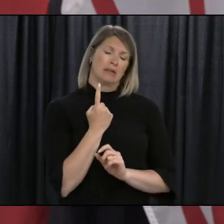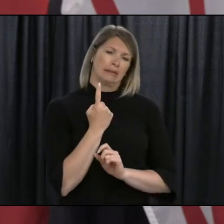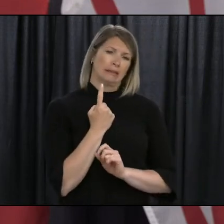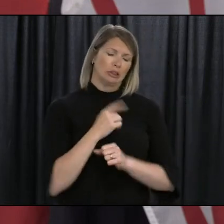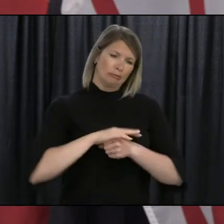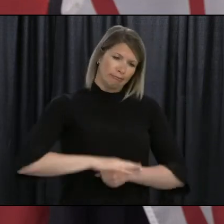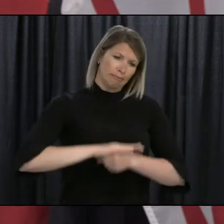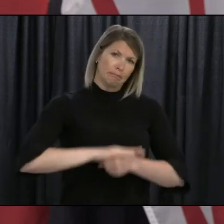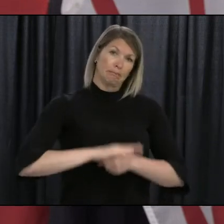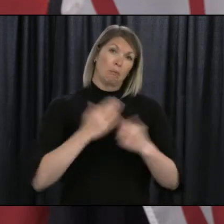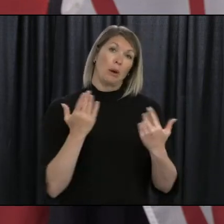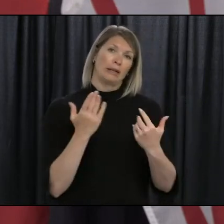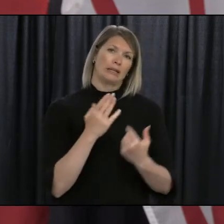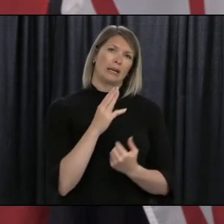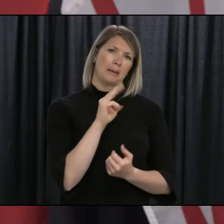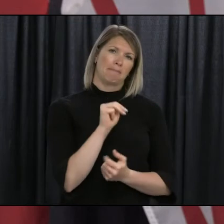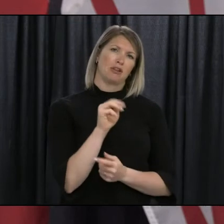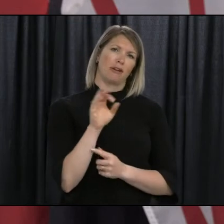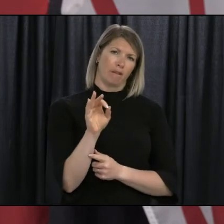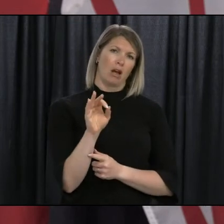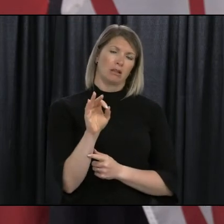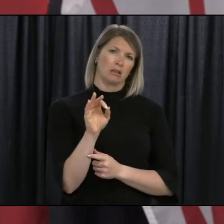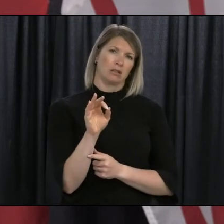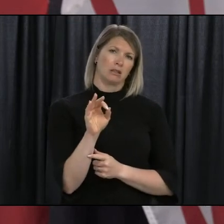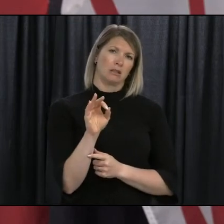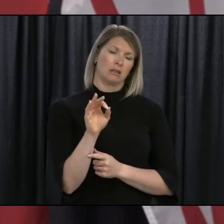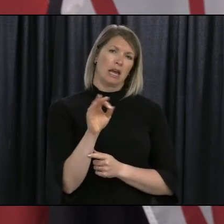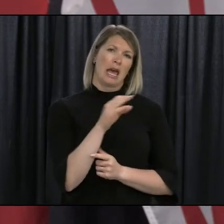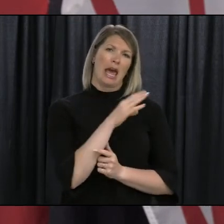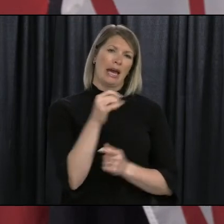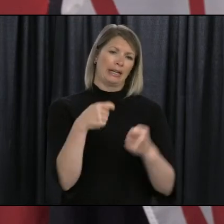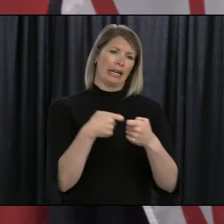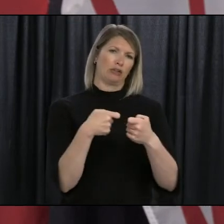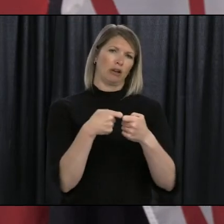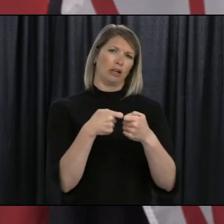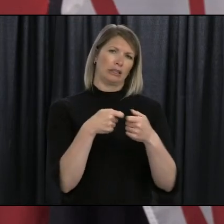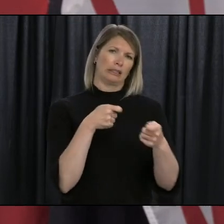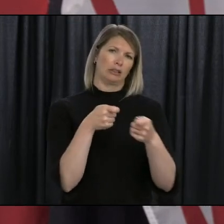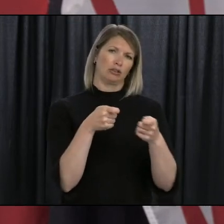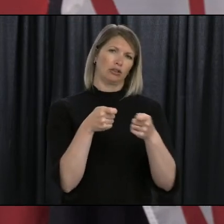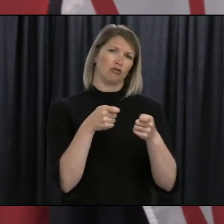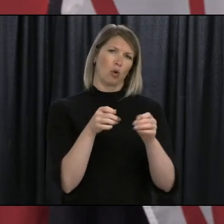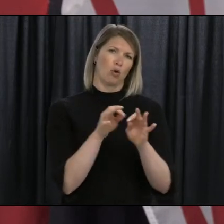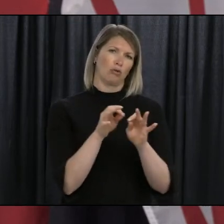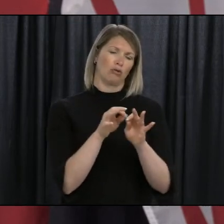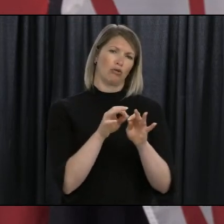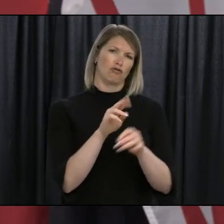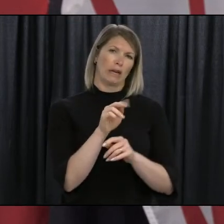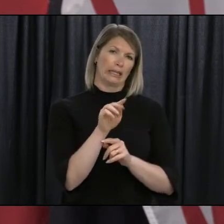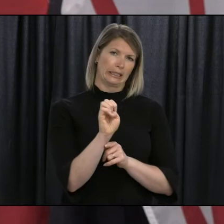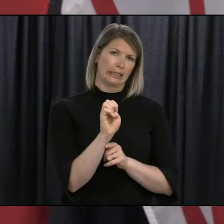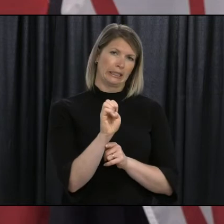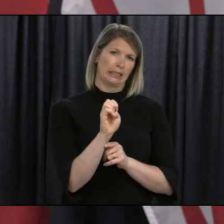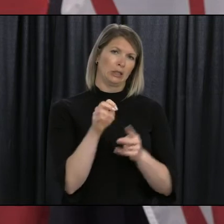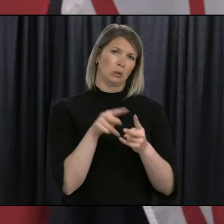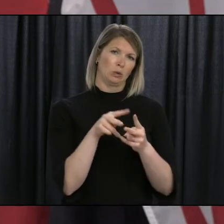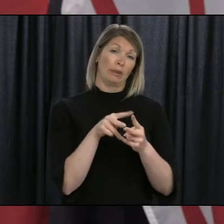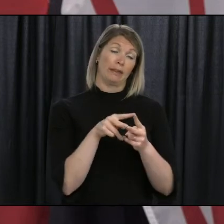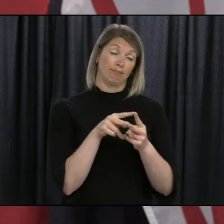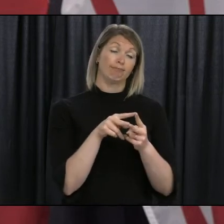and the need to deal with Muskrat Falls and rate stabilization. So we continue to face